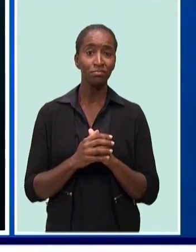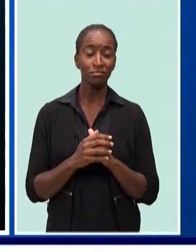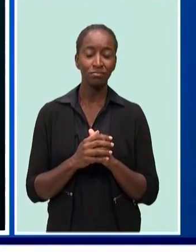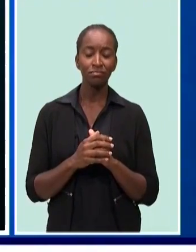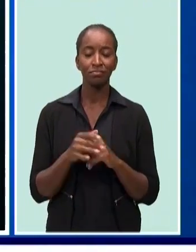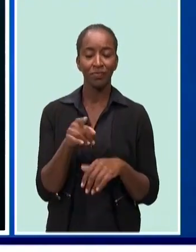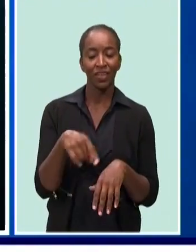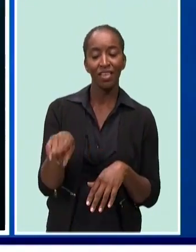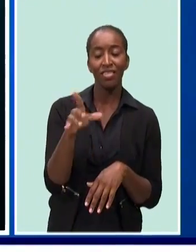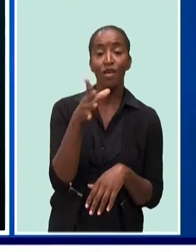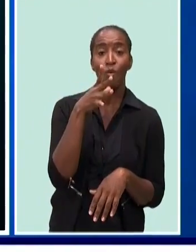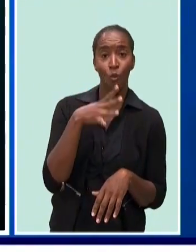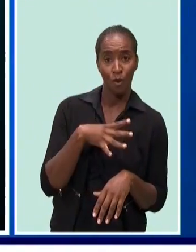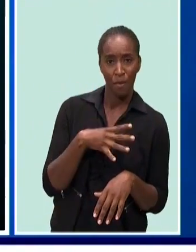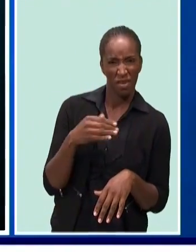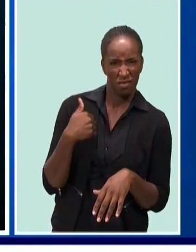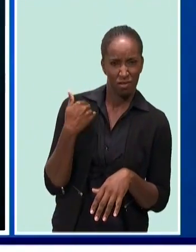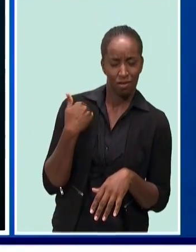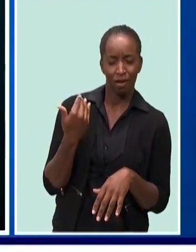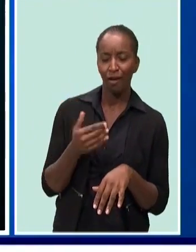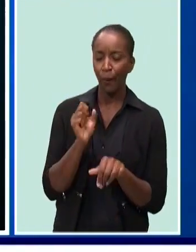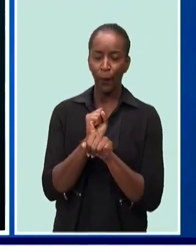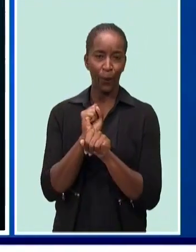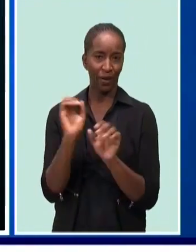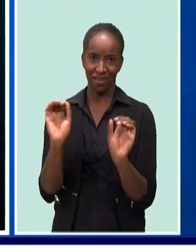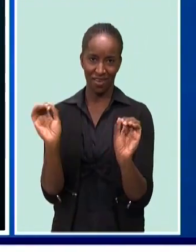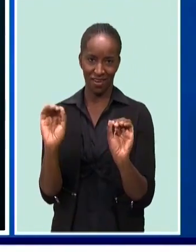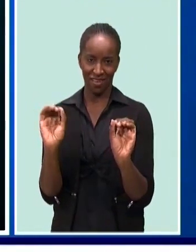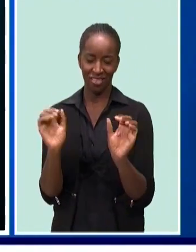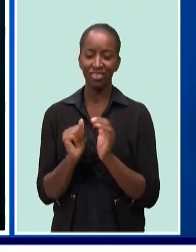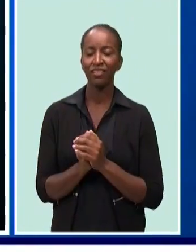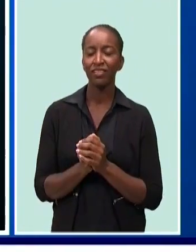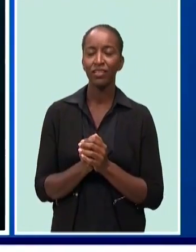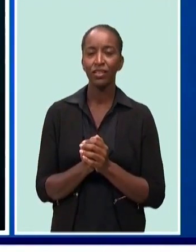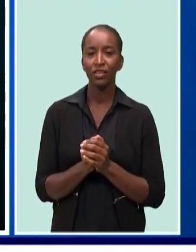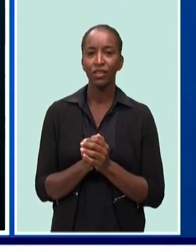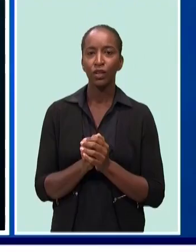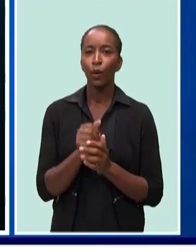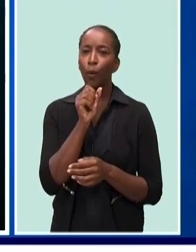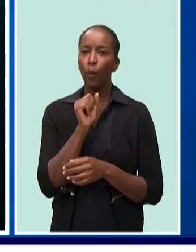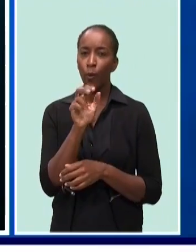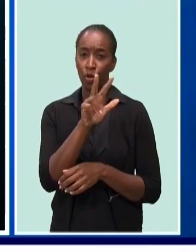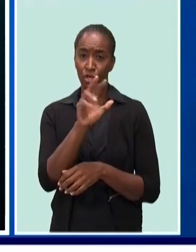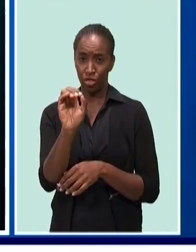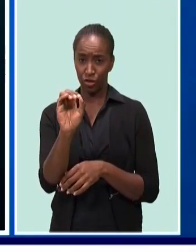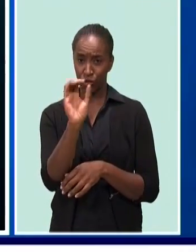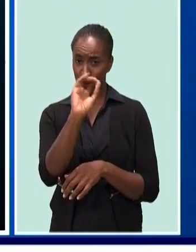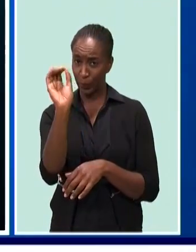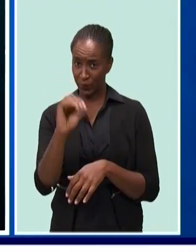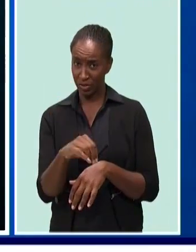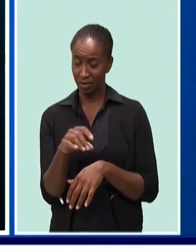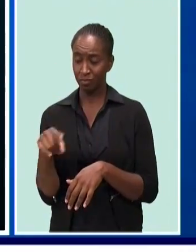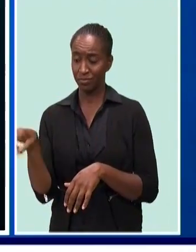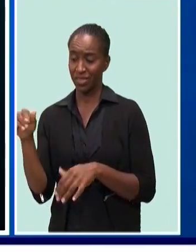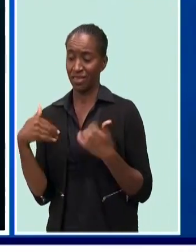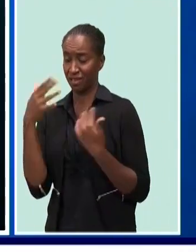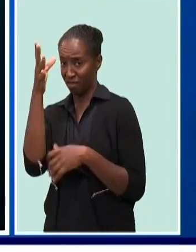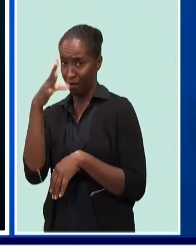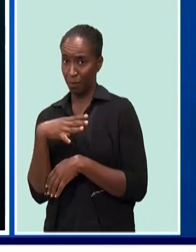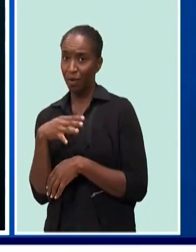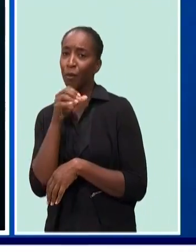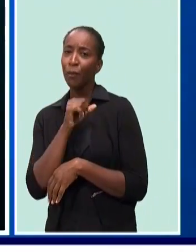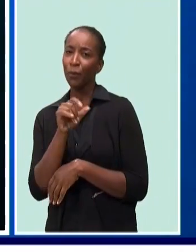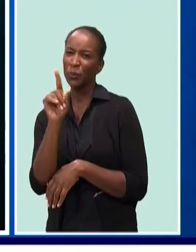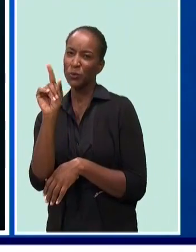youth unemployment were even higher than that average, at approximately 30%, as against 20%